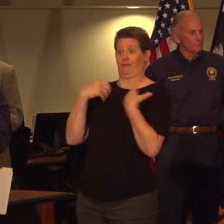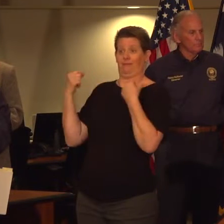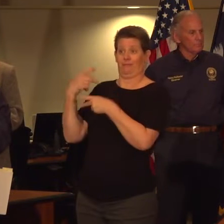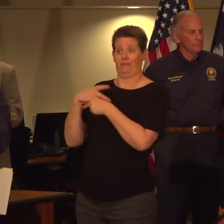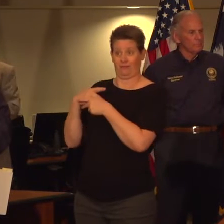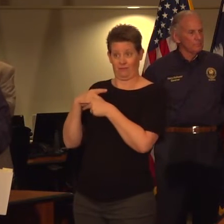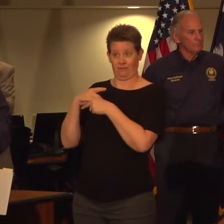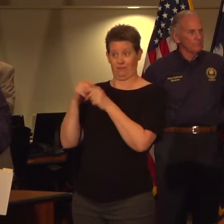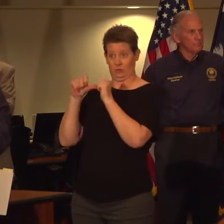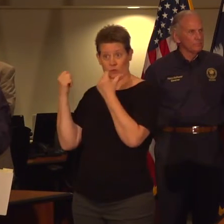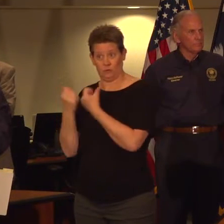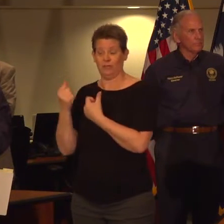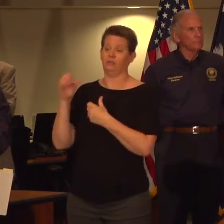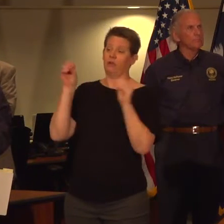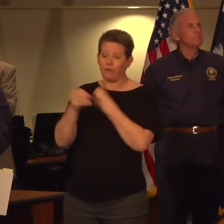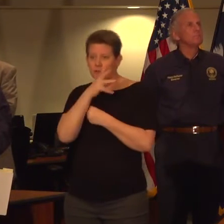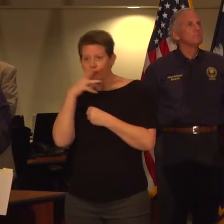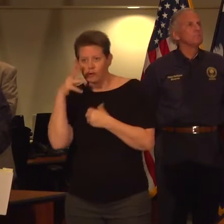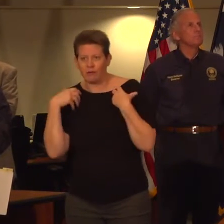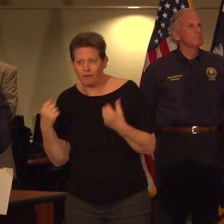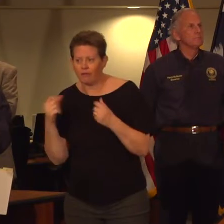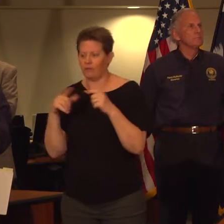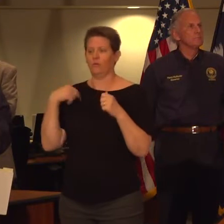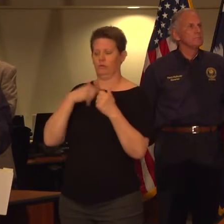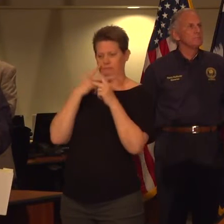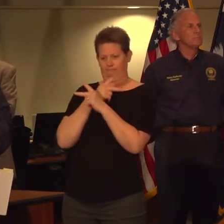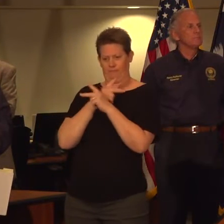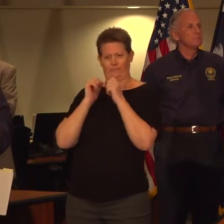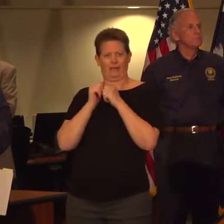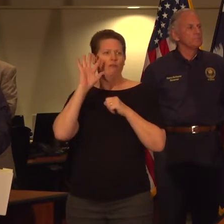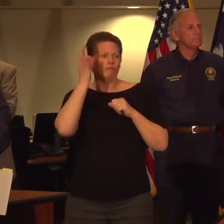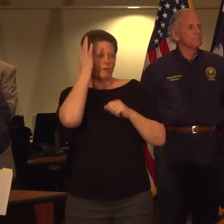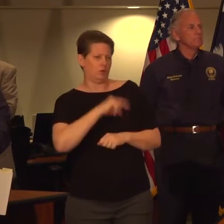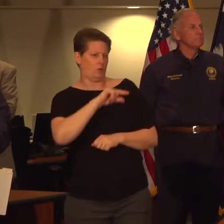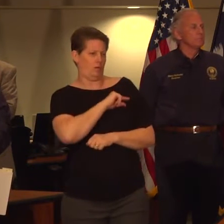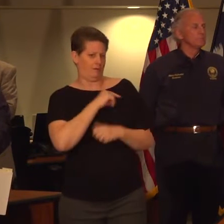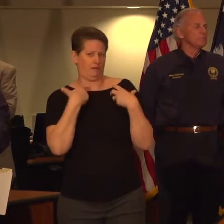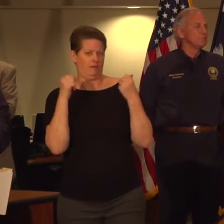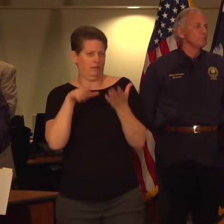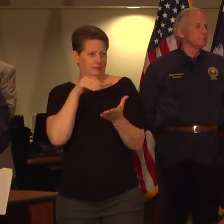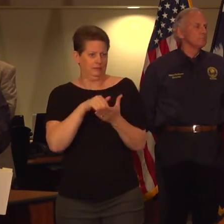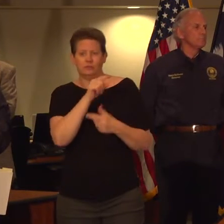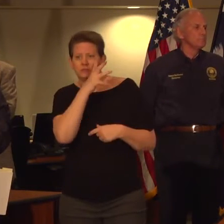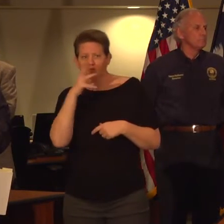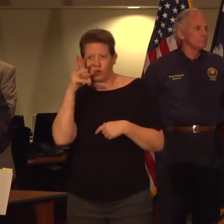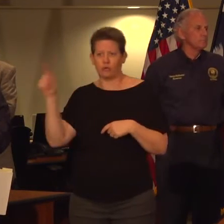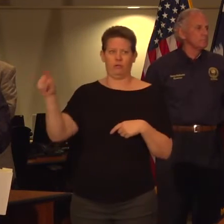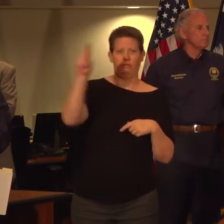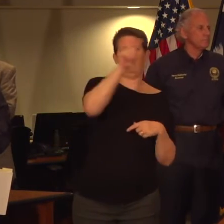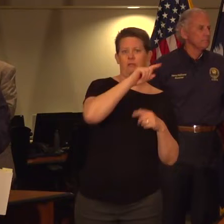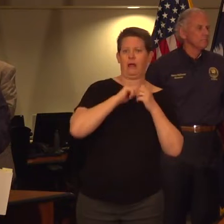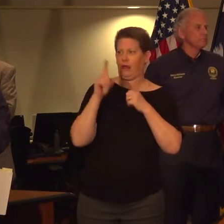of Rural Health to assess how federally qualified health centers or our community health centers and rural health